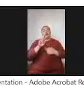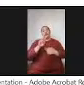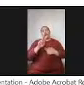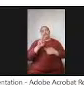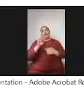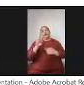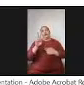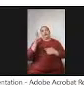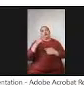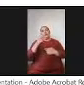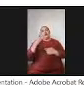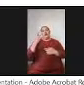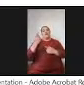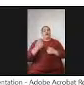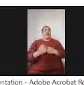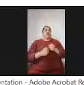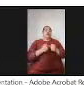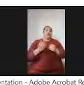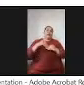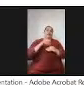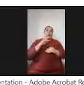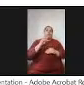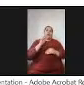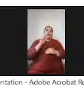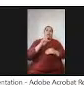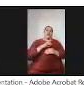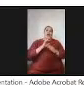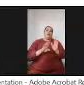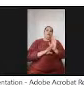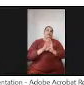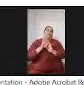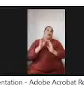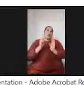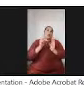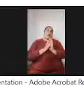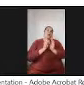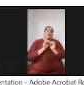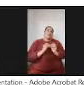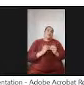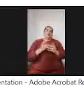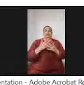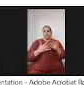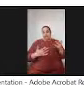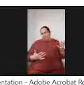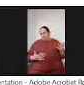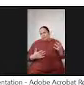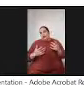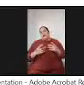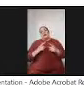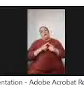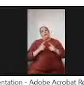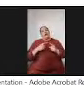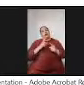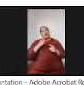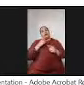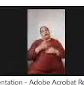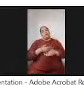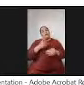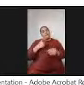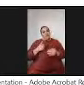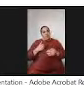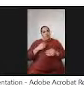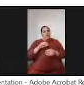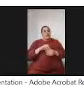year with an extra R1 million specifically due to the increase in lawmaking, etc., etc. As mentioned previously, in